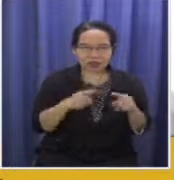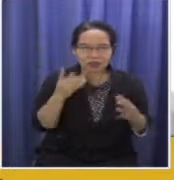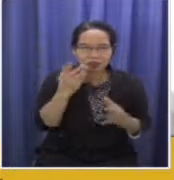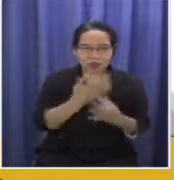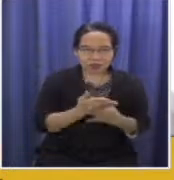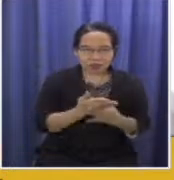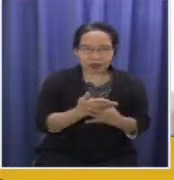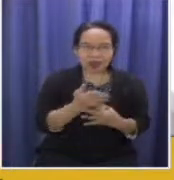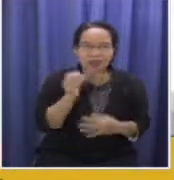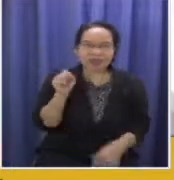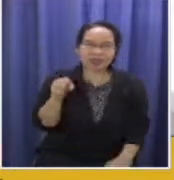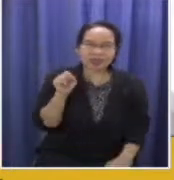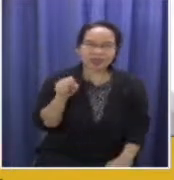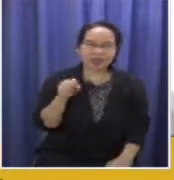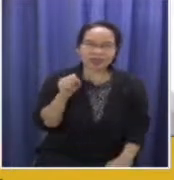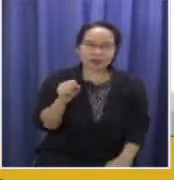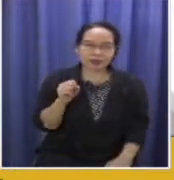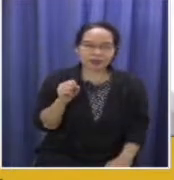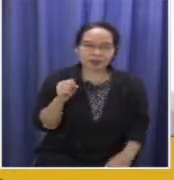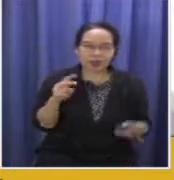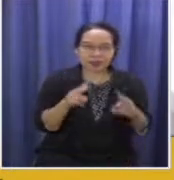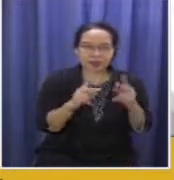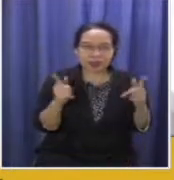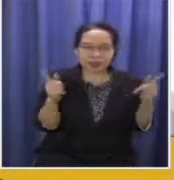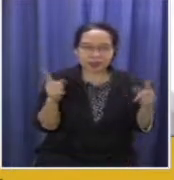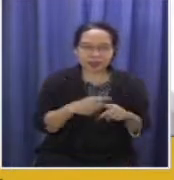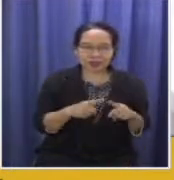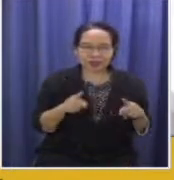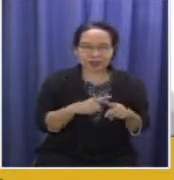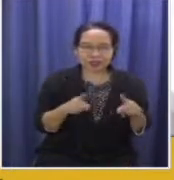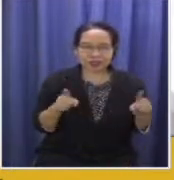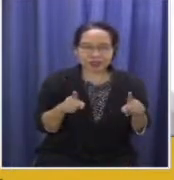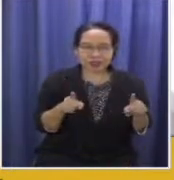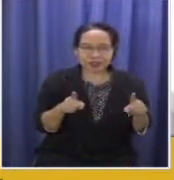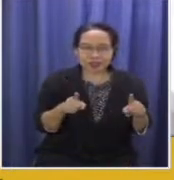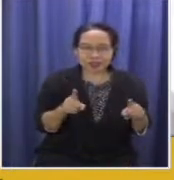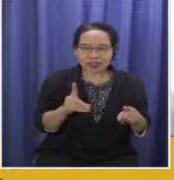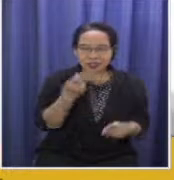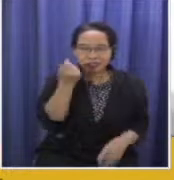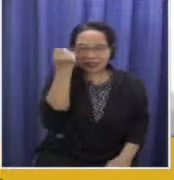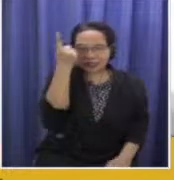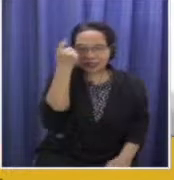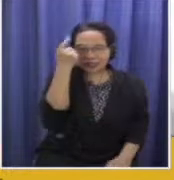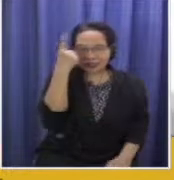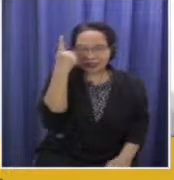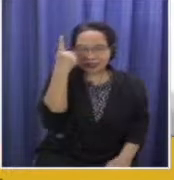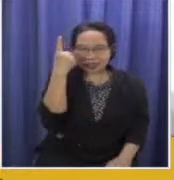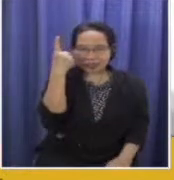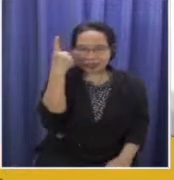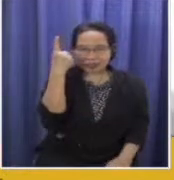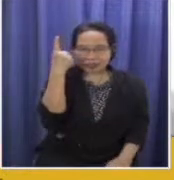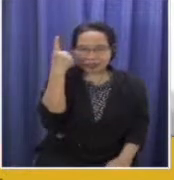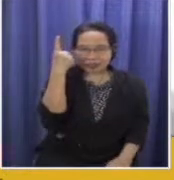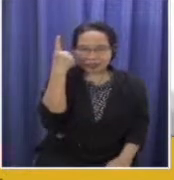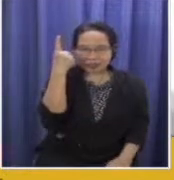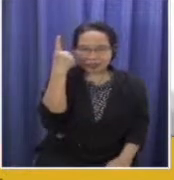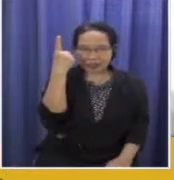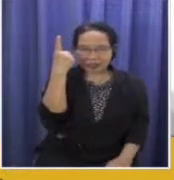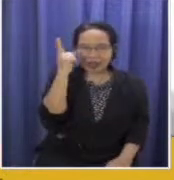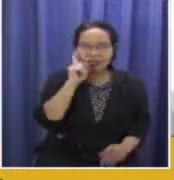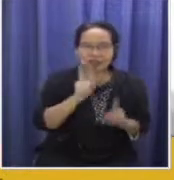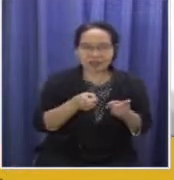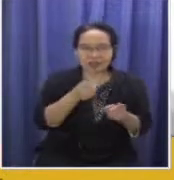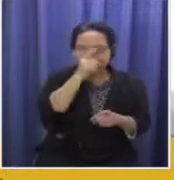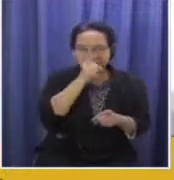between? Yes, there's a very great difference. Did you understand the